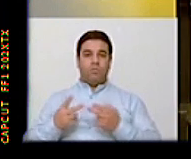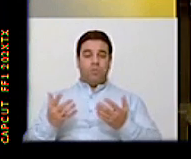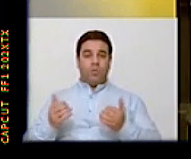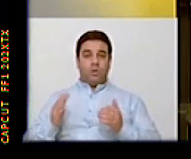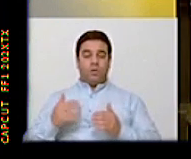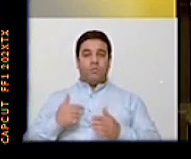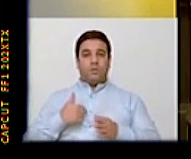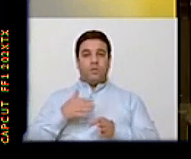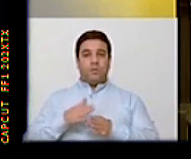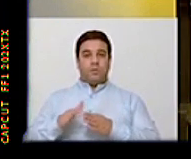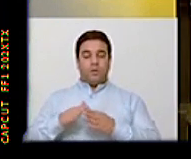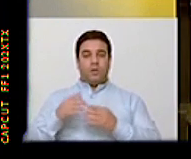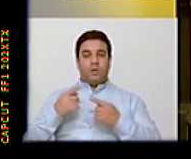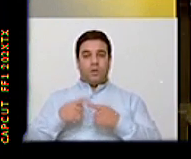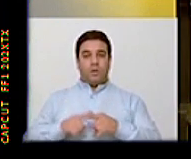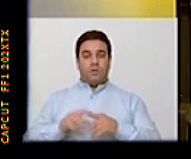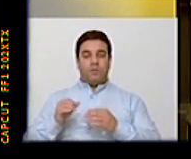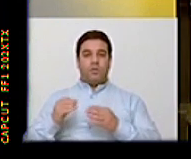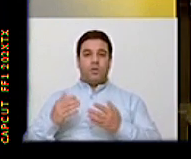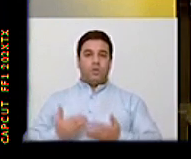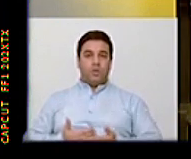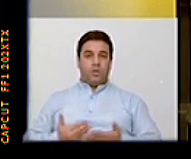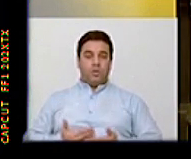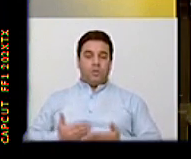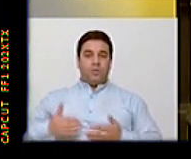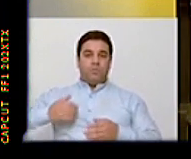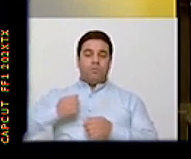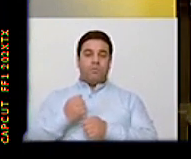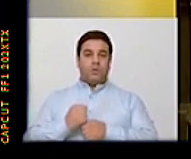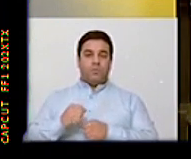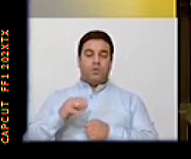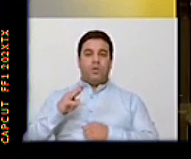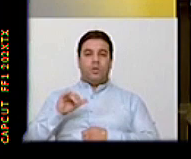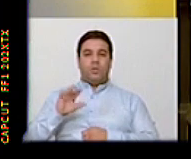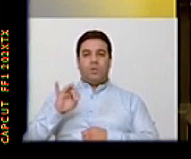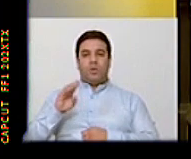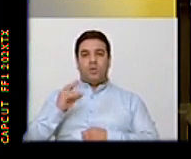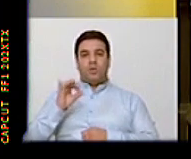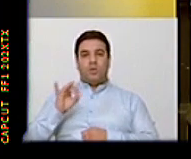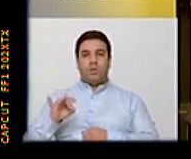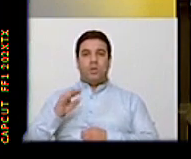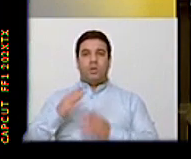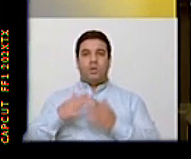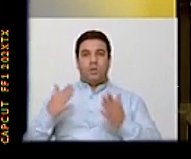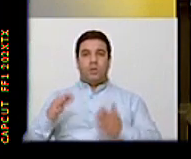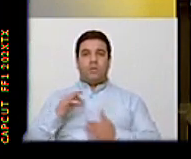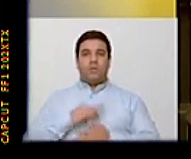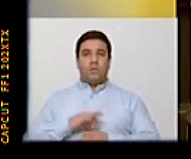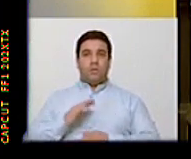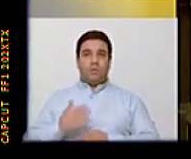Biz amalda esa texnikada va turmushda majburiy tebranishlardan keng foydalanamiz.